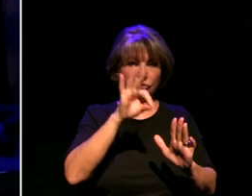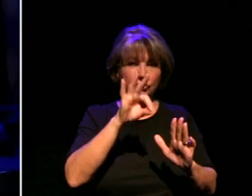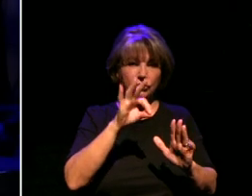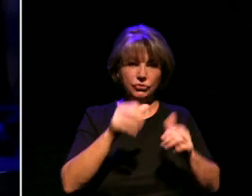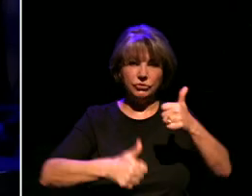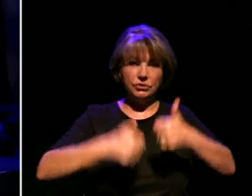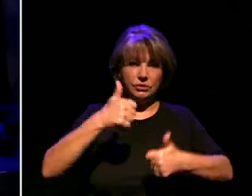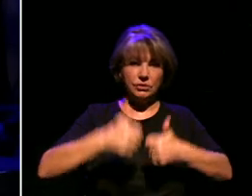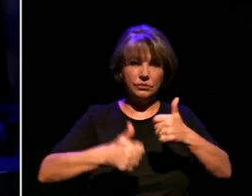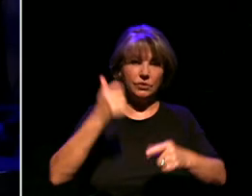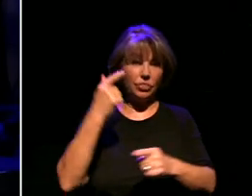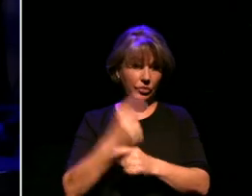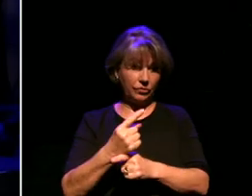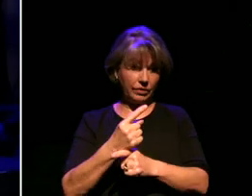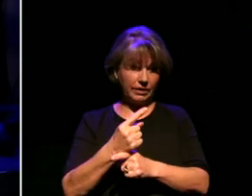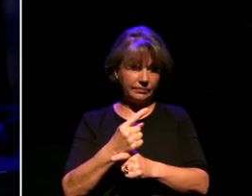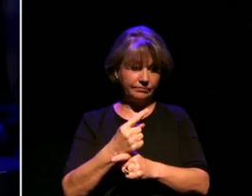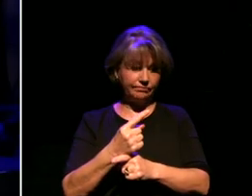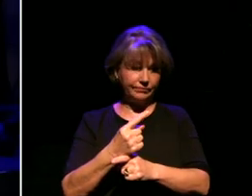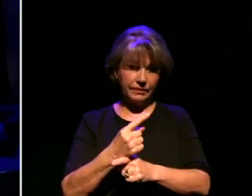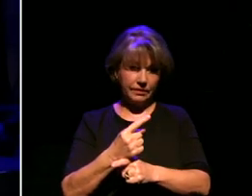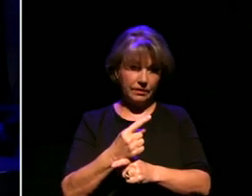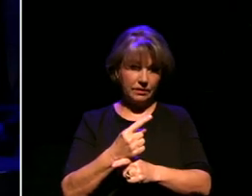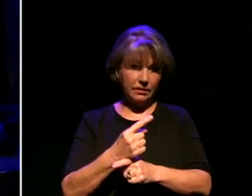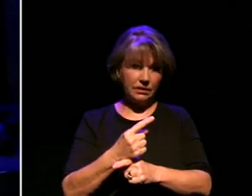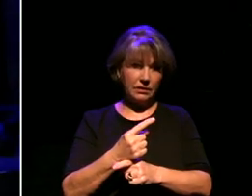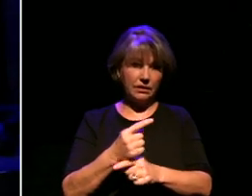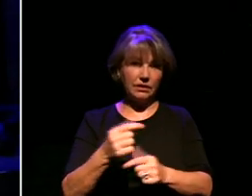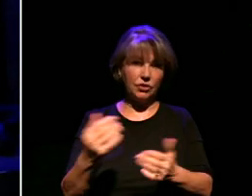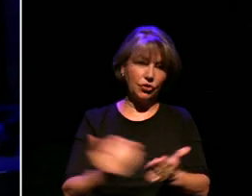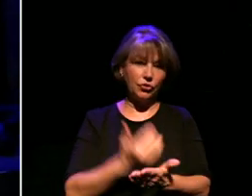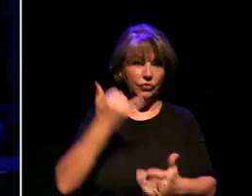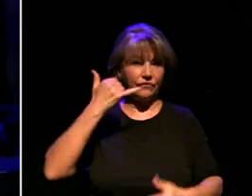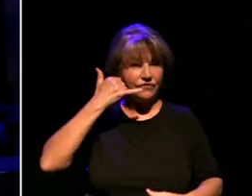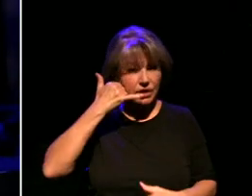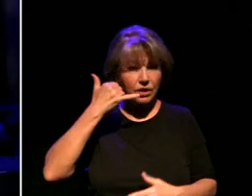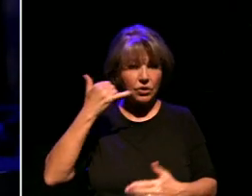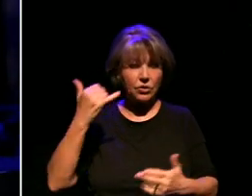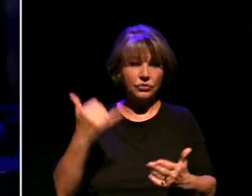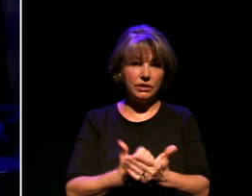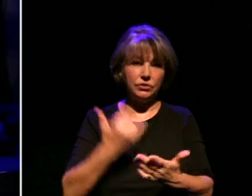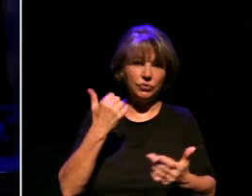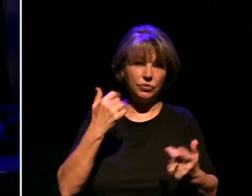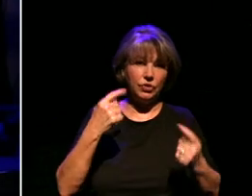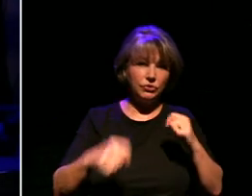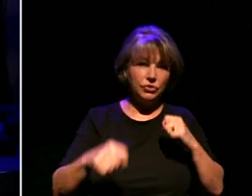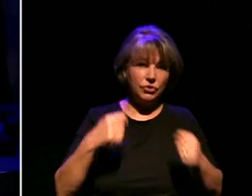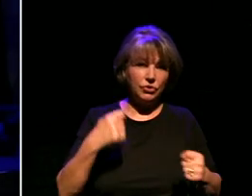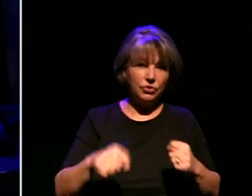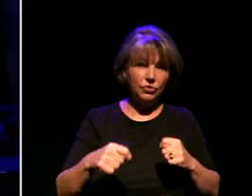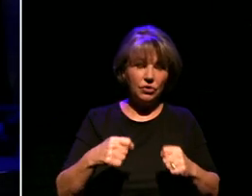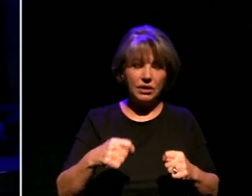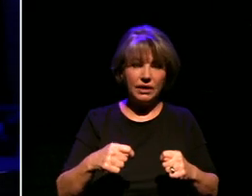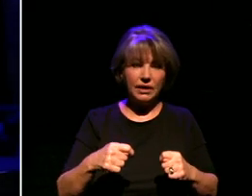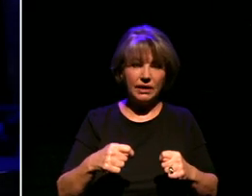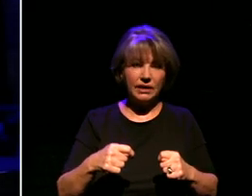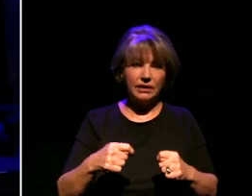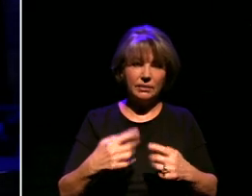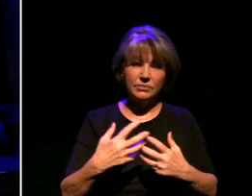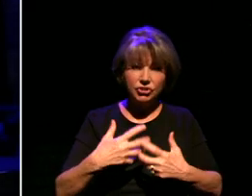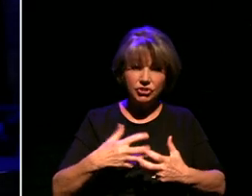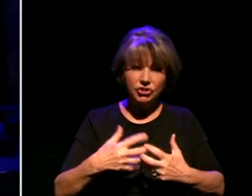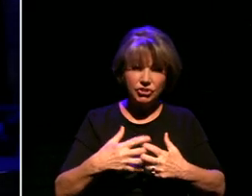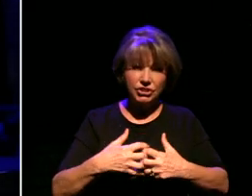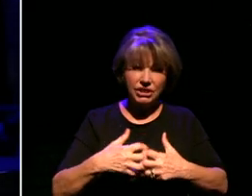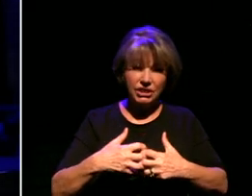okay? And so whether it's a new upgrade on a phone, whether it's a new gadget, whether it's a vacation to take, or maybe not taking now